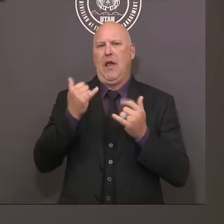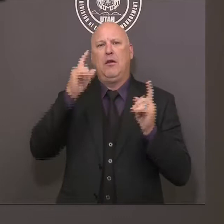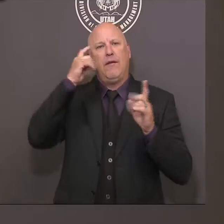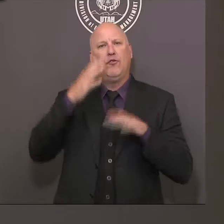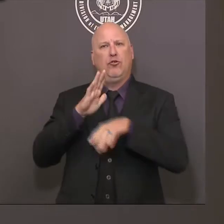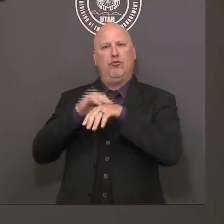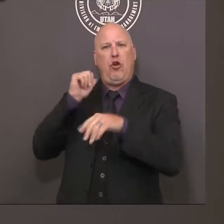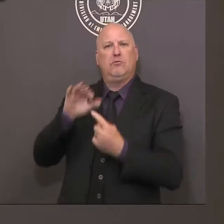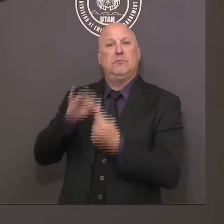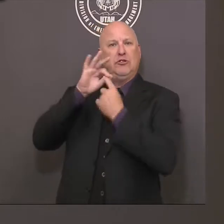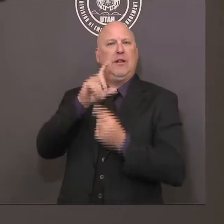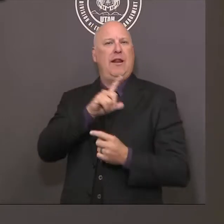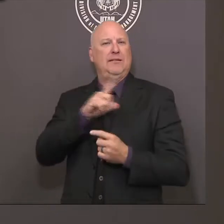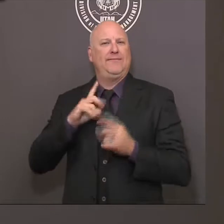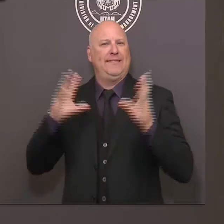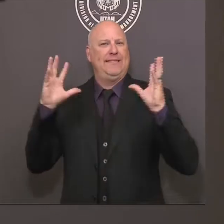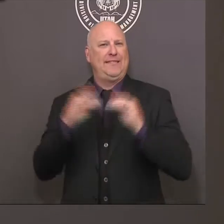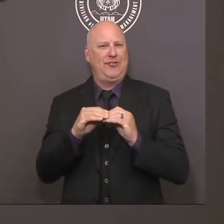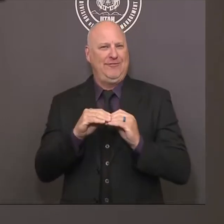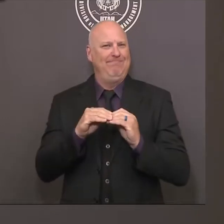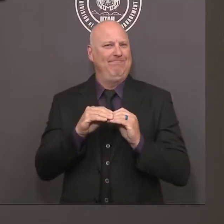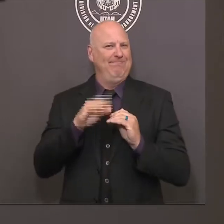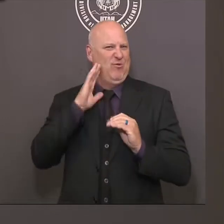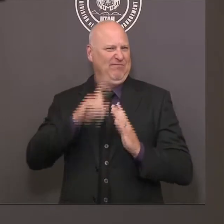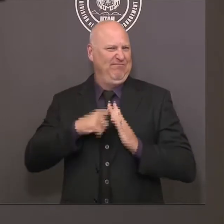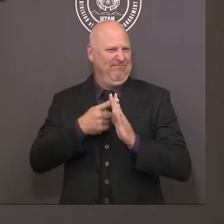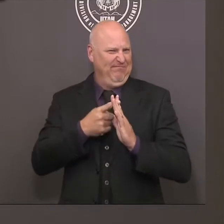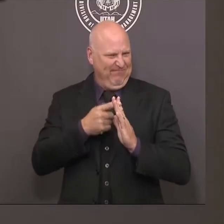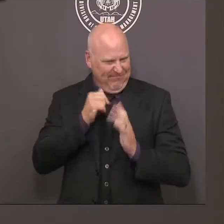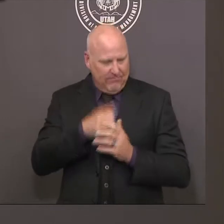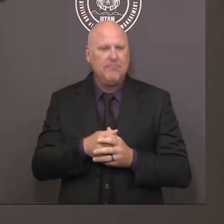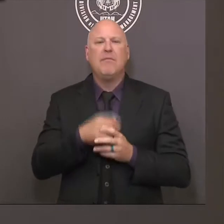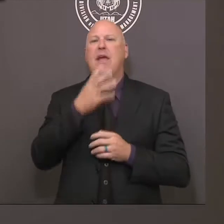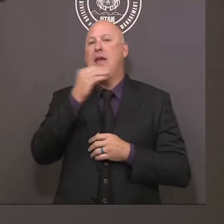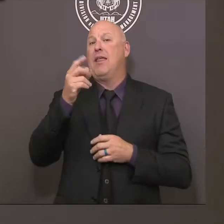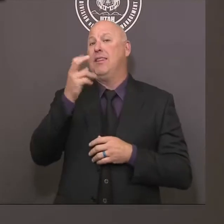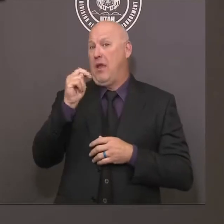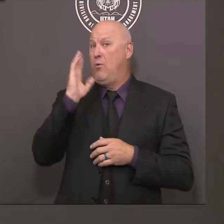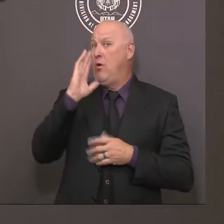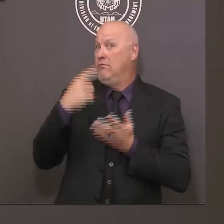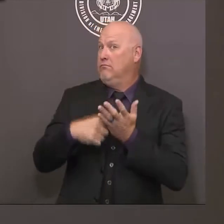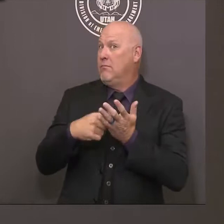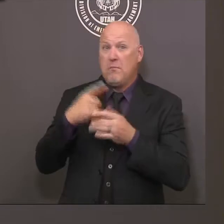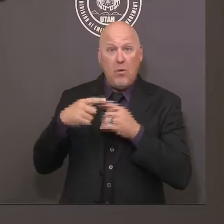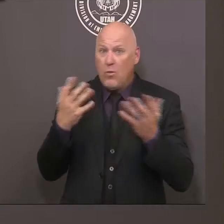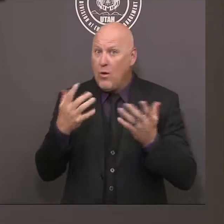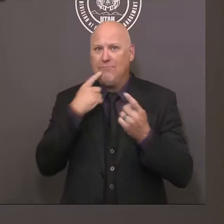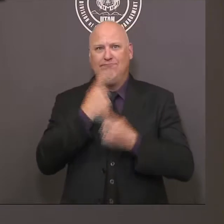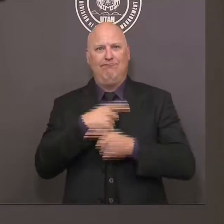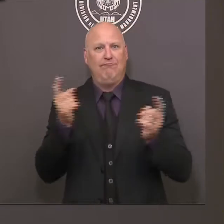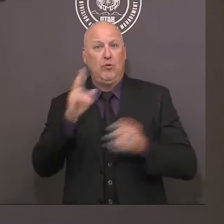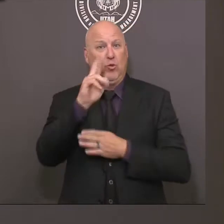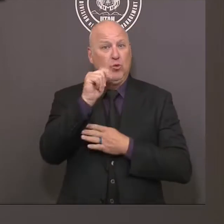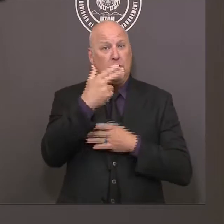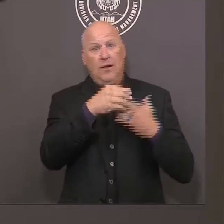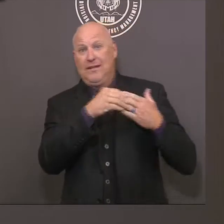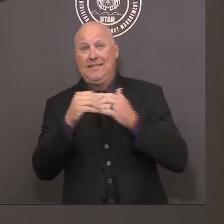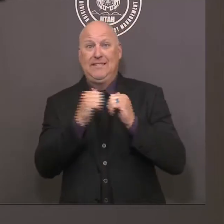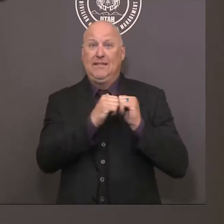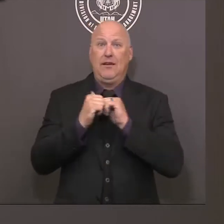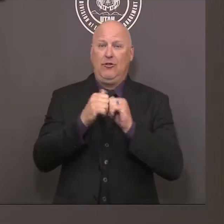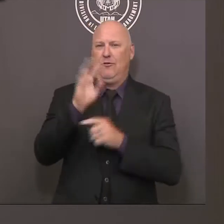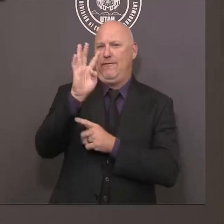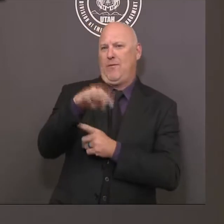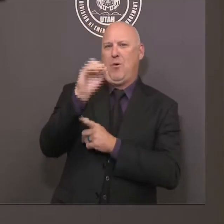release of Utah Leads Together, Volume 4. Following that presentation and question and answer, we'll